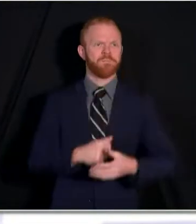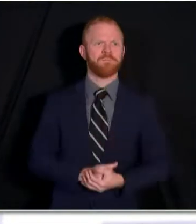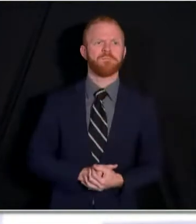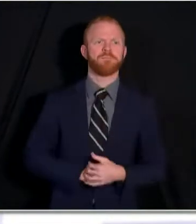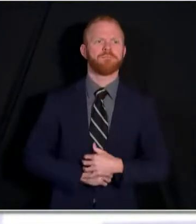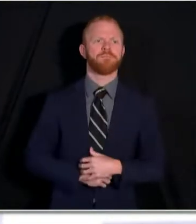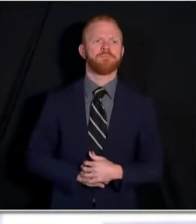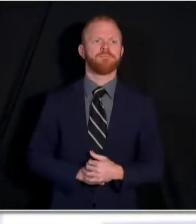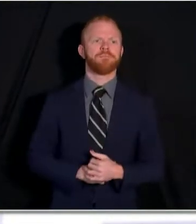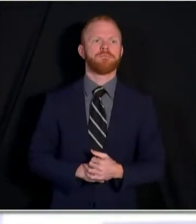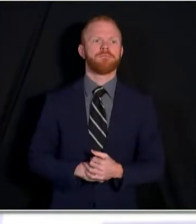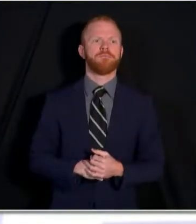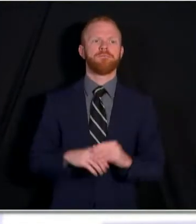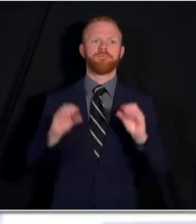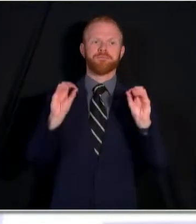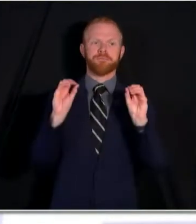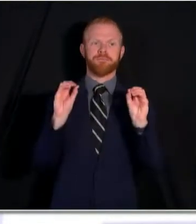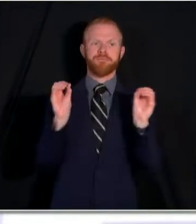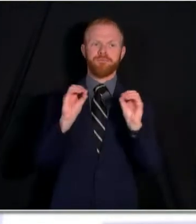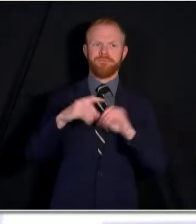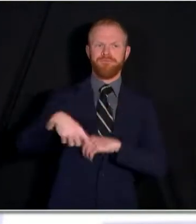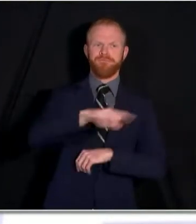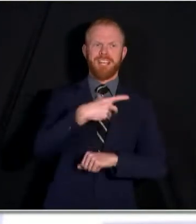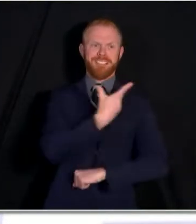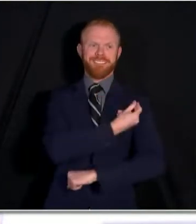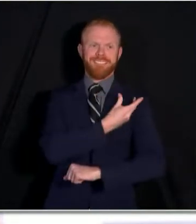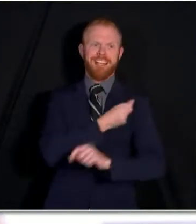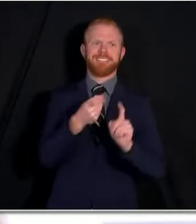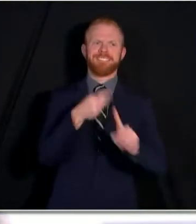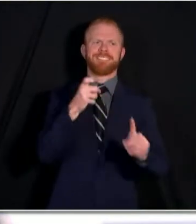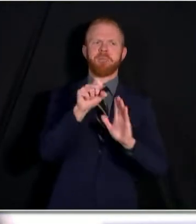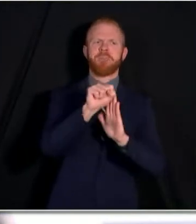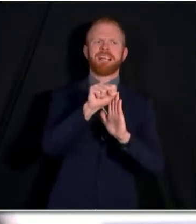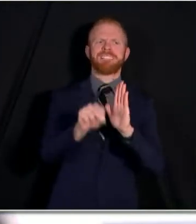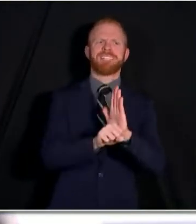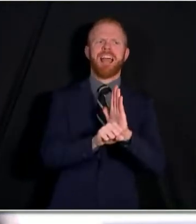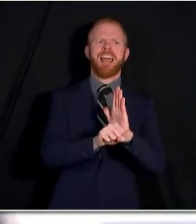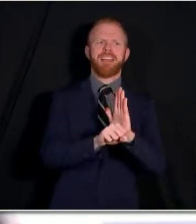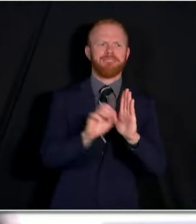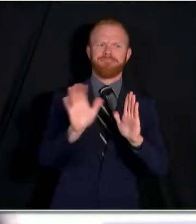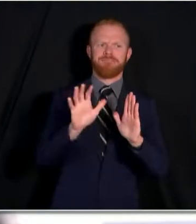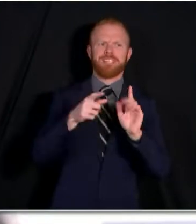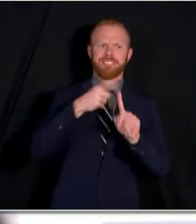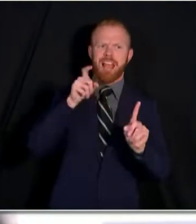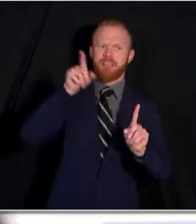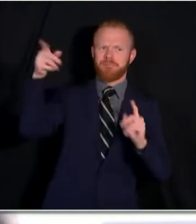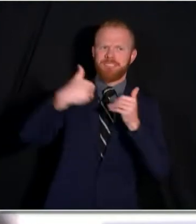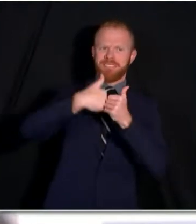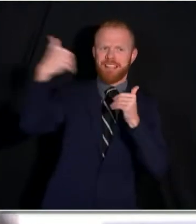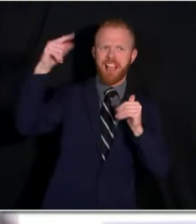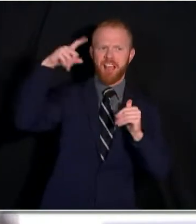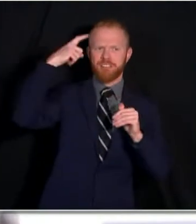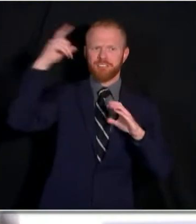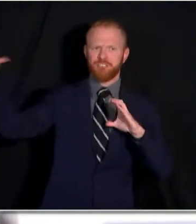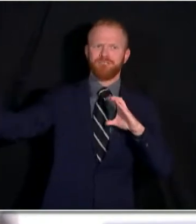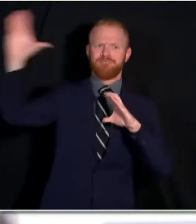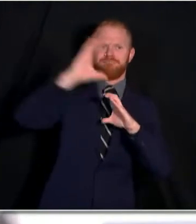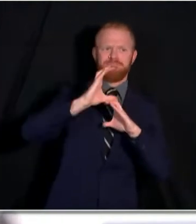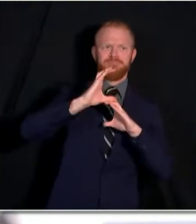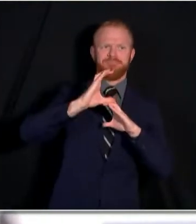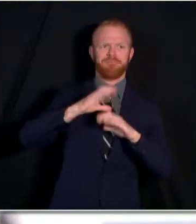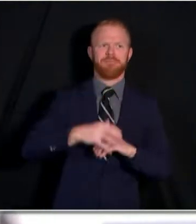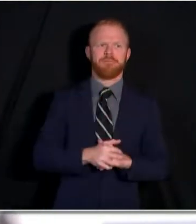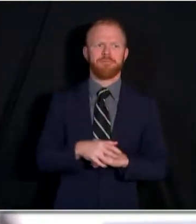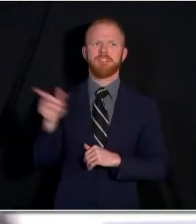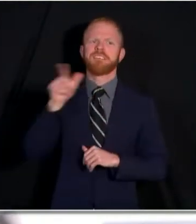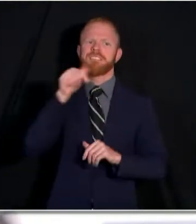None of the vaccines in Alameda County come from the state allocation. This is separate and above. This doesn't impact our pharmacy